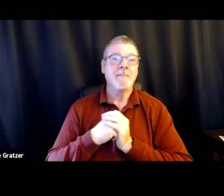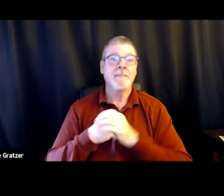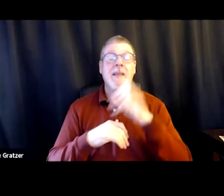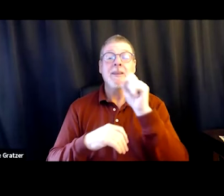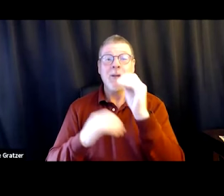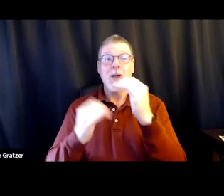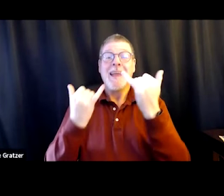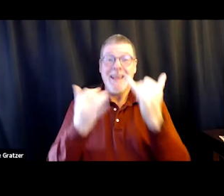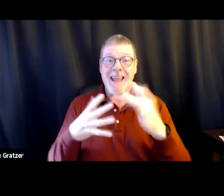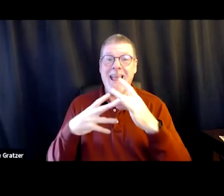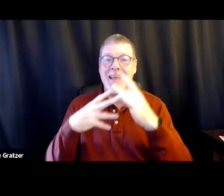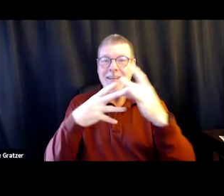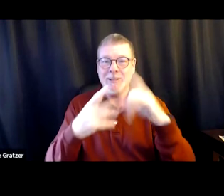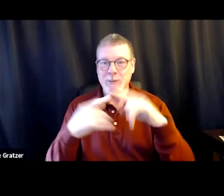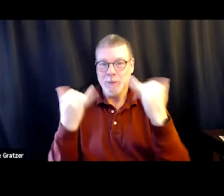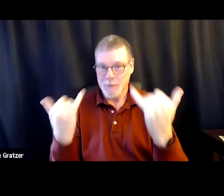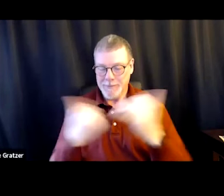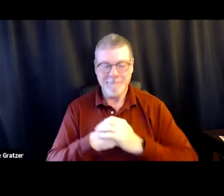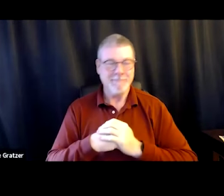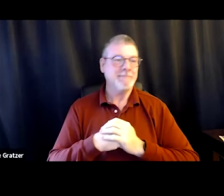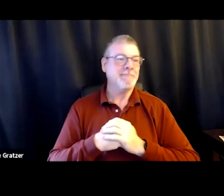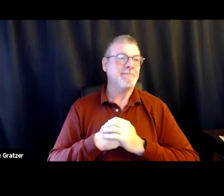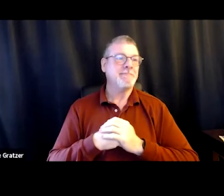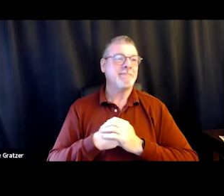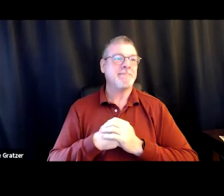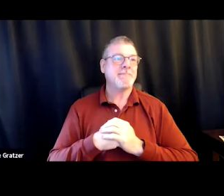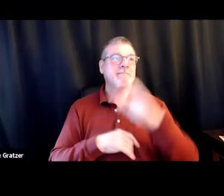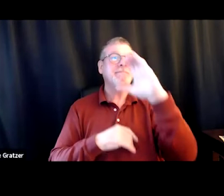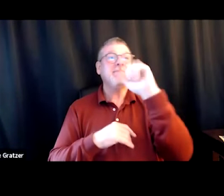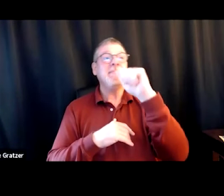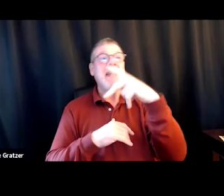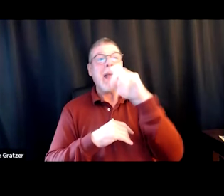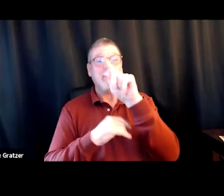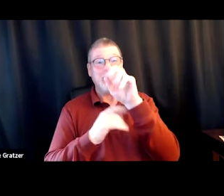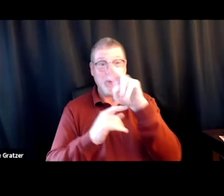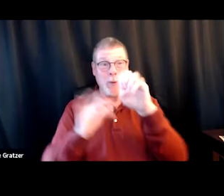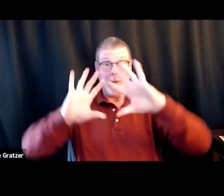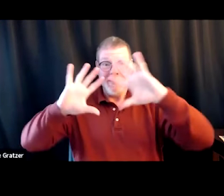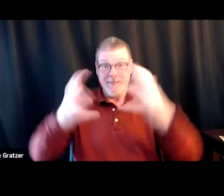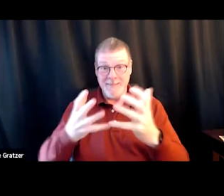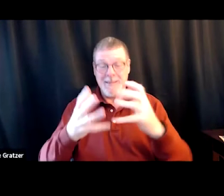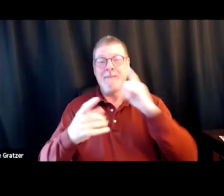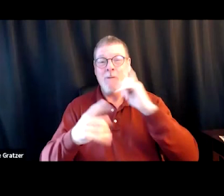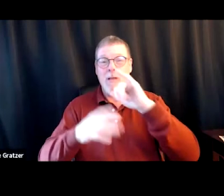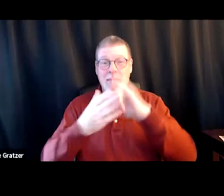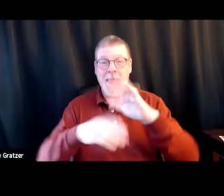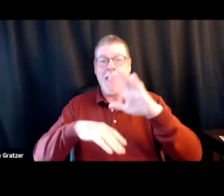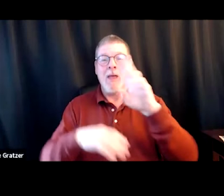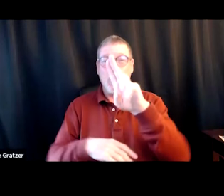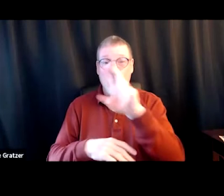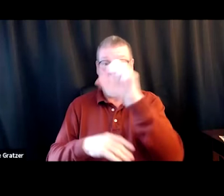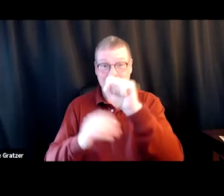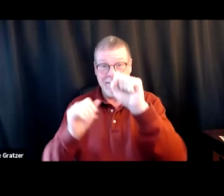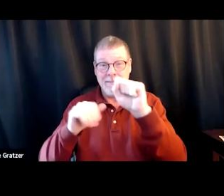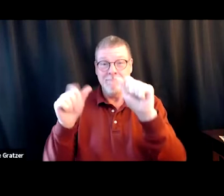leads us to where we are today. As a capstone to kind of this discussion surrounding the demography of the US criminal legal